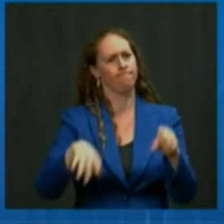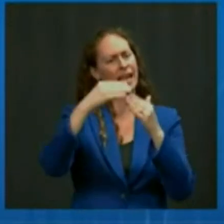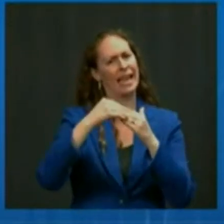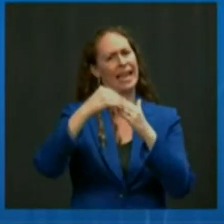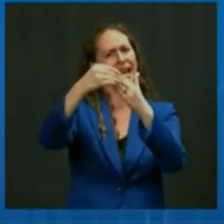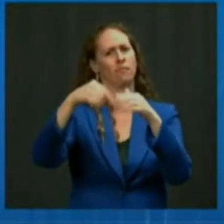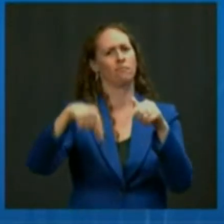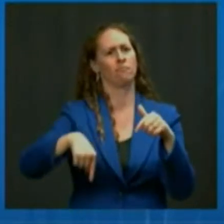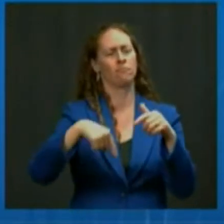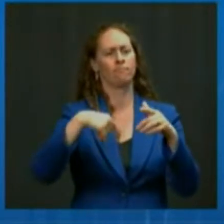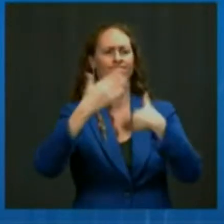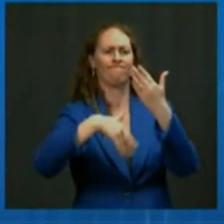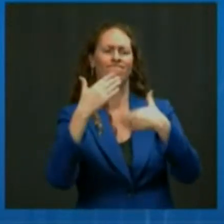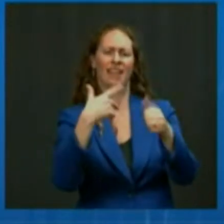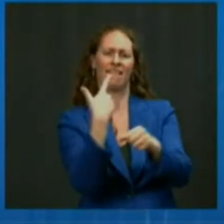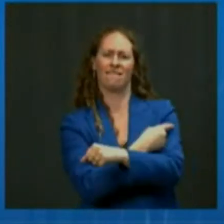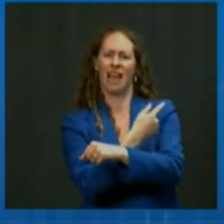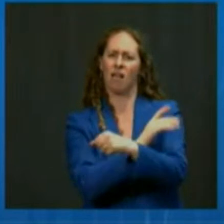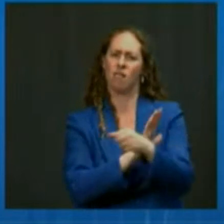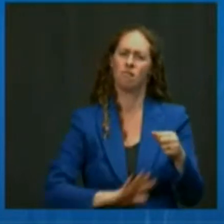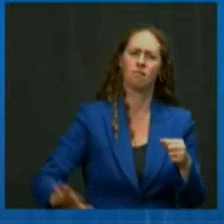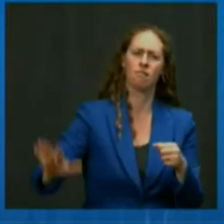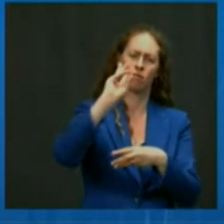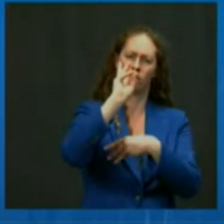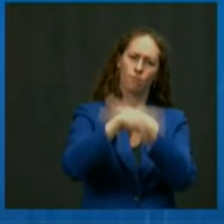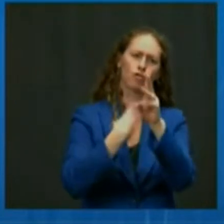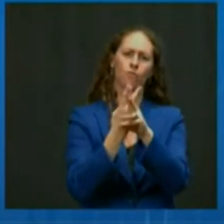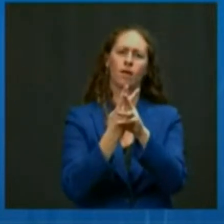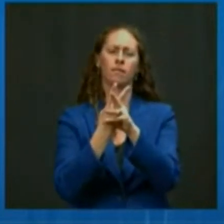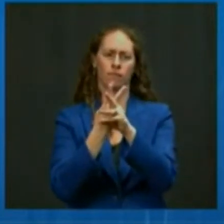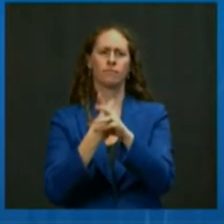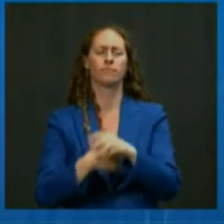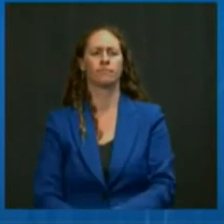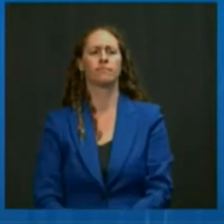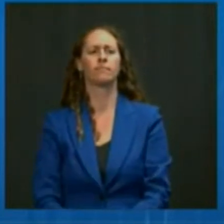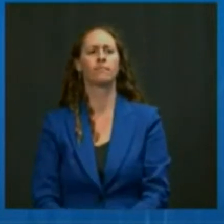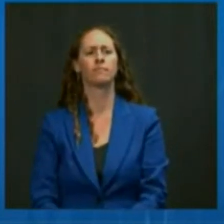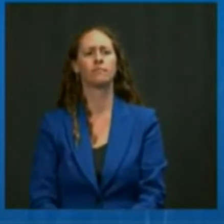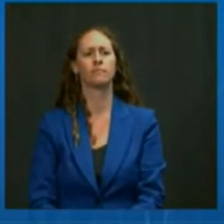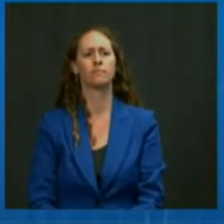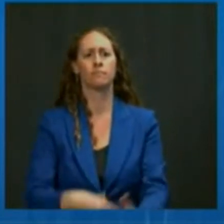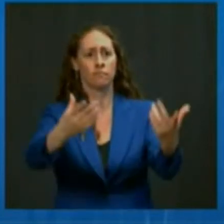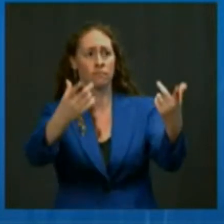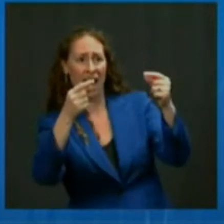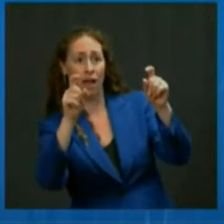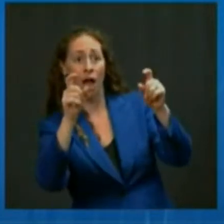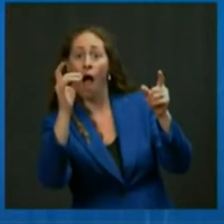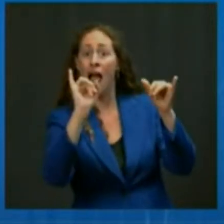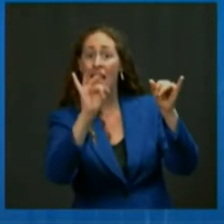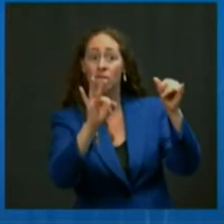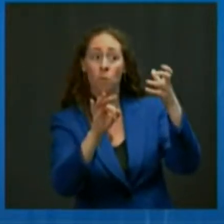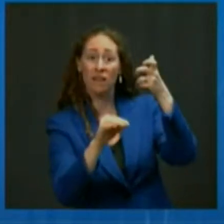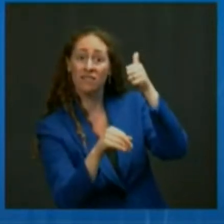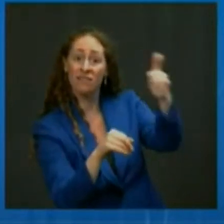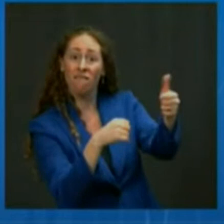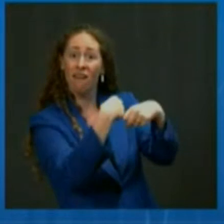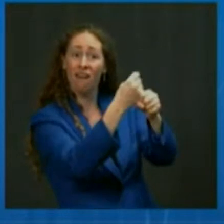build vaccine manufacturing and production capacity, both here in the U.S. and in other countries.